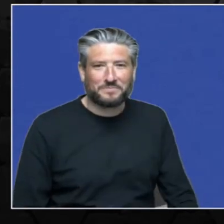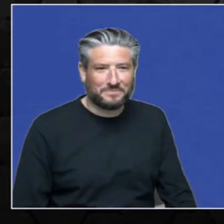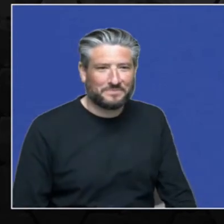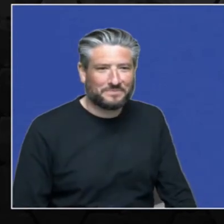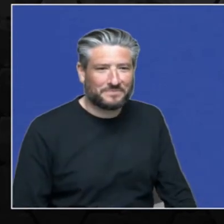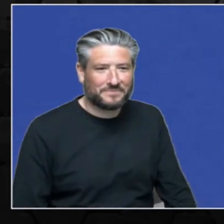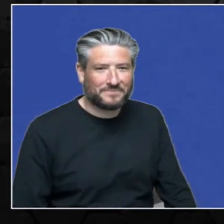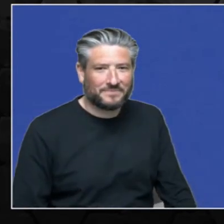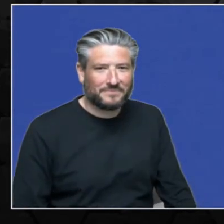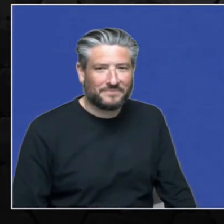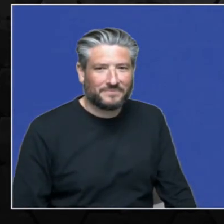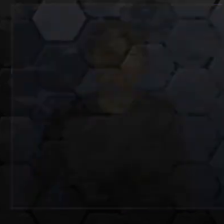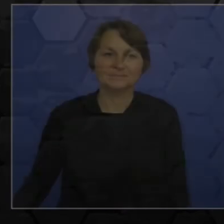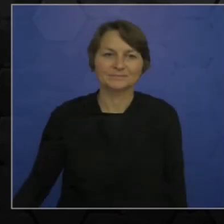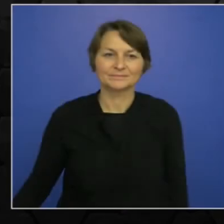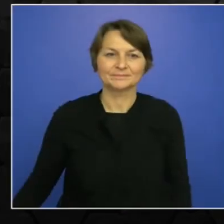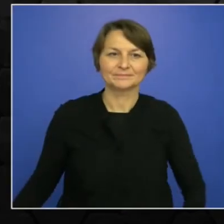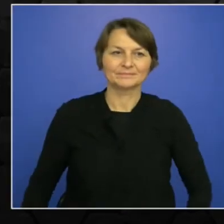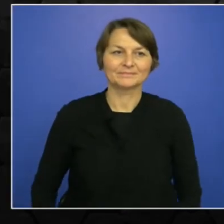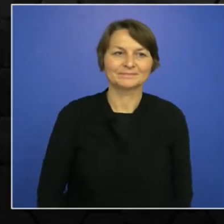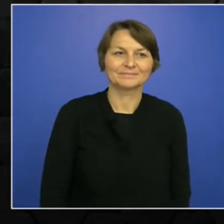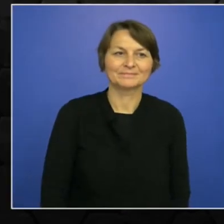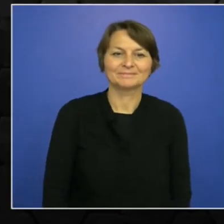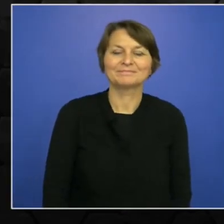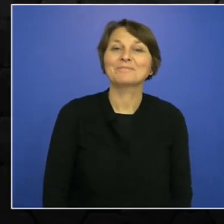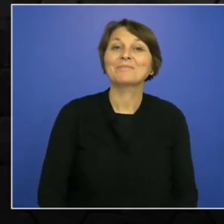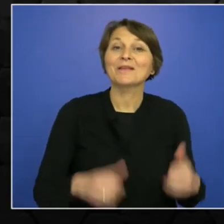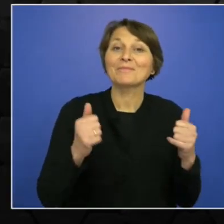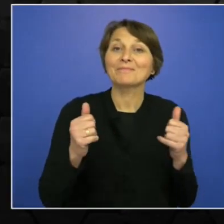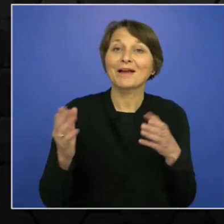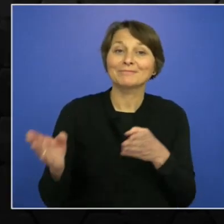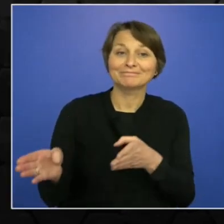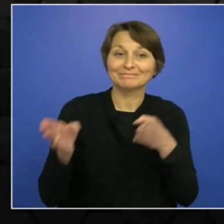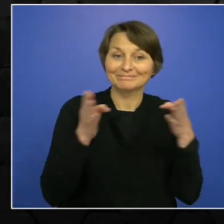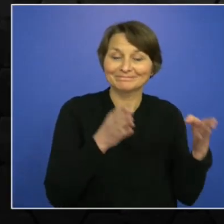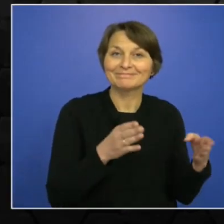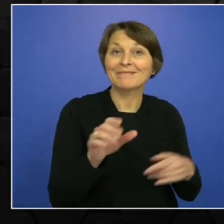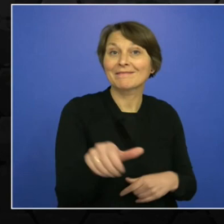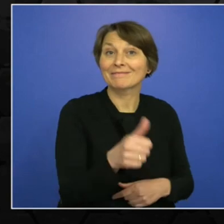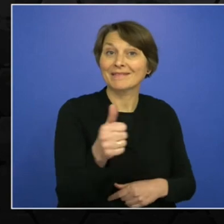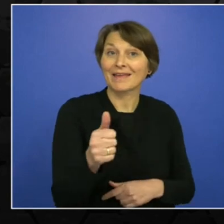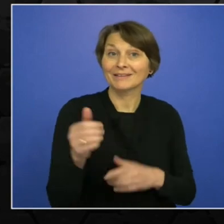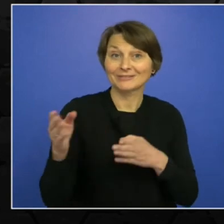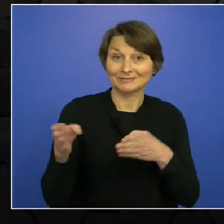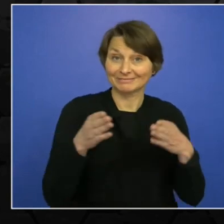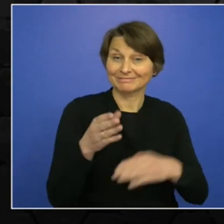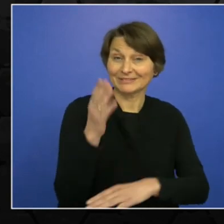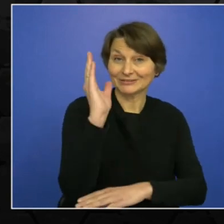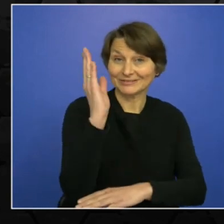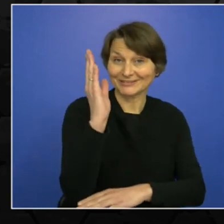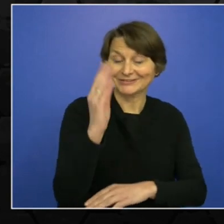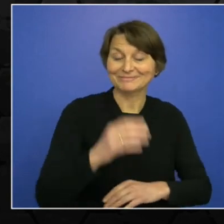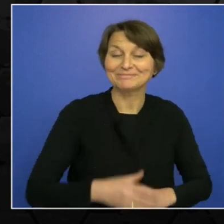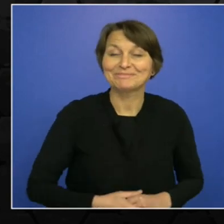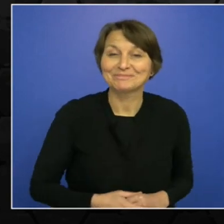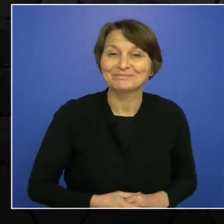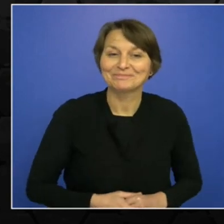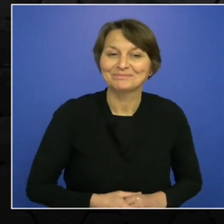like to pass the stage to Zal. We have our next session, which is on, well, this is one of the